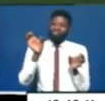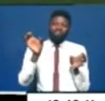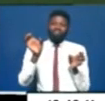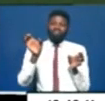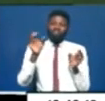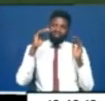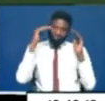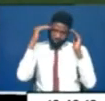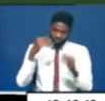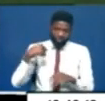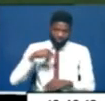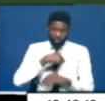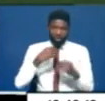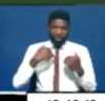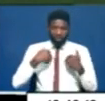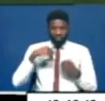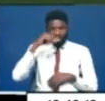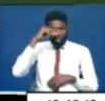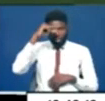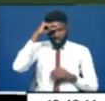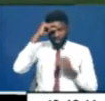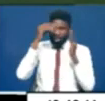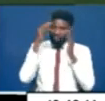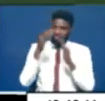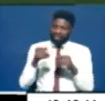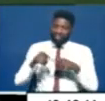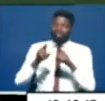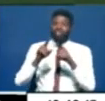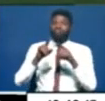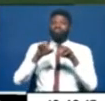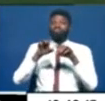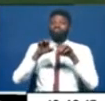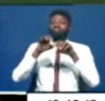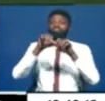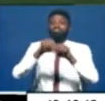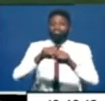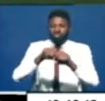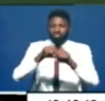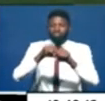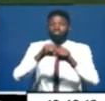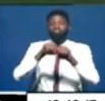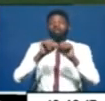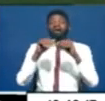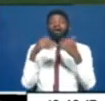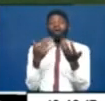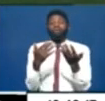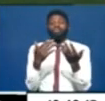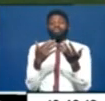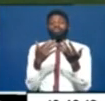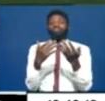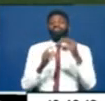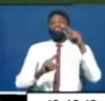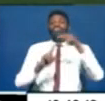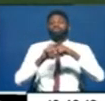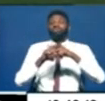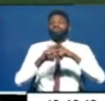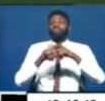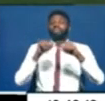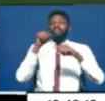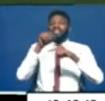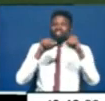governor who came into that position by dividing us. And I'm one of those people who have stood